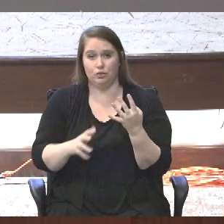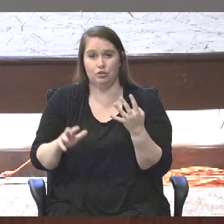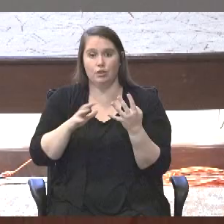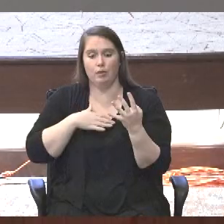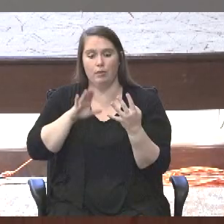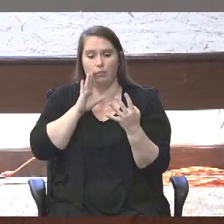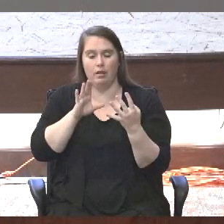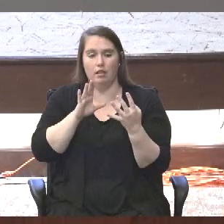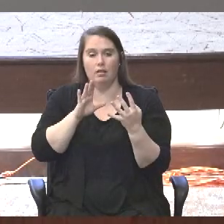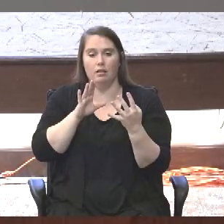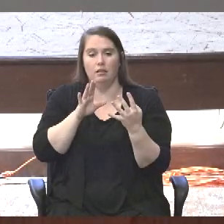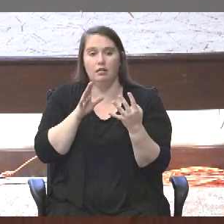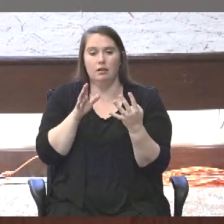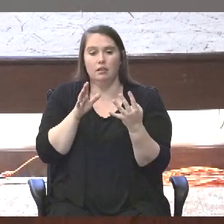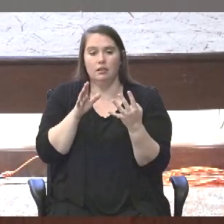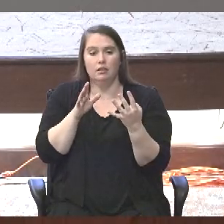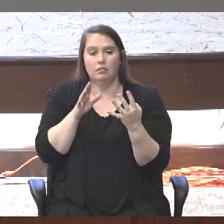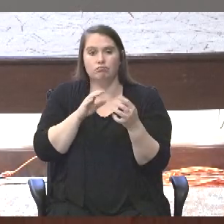pursue each